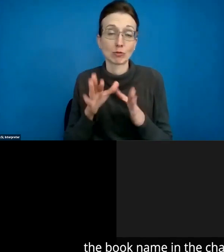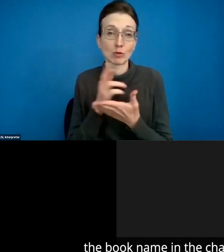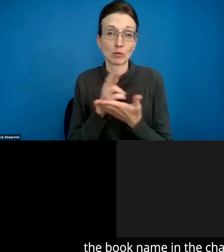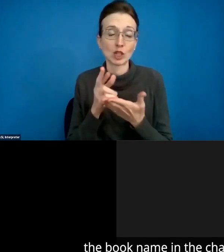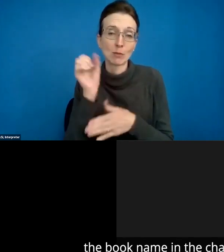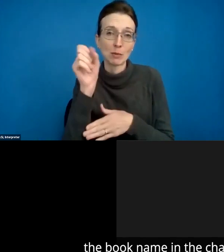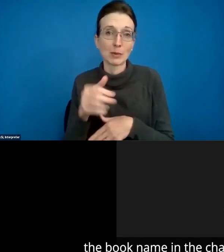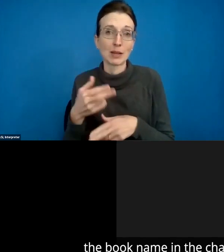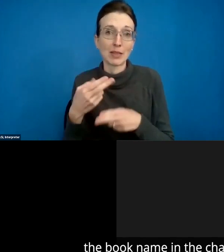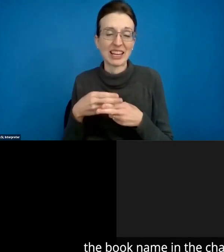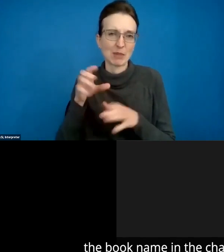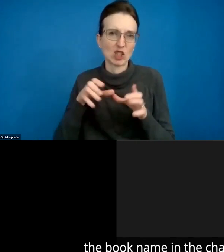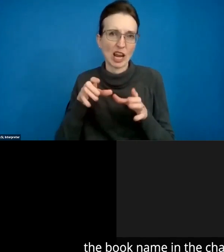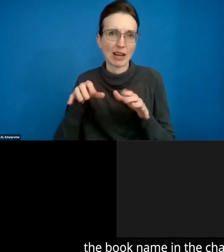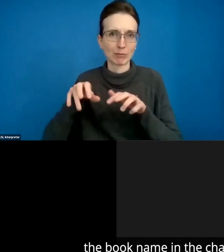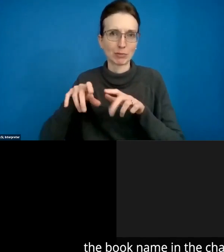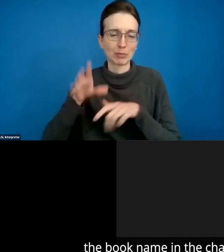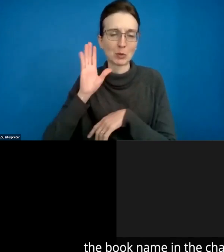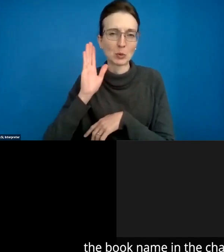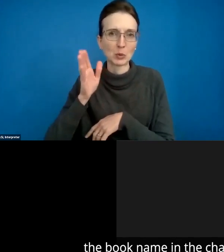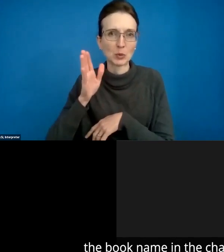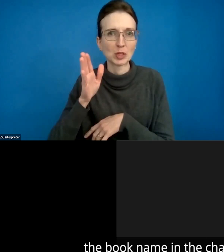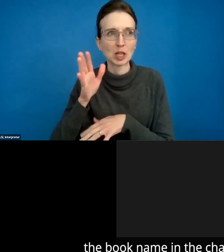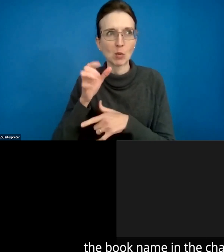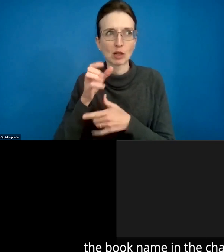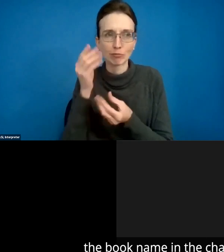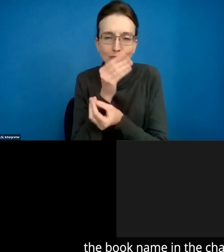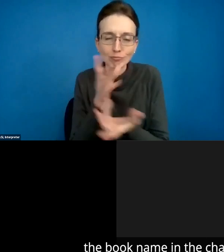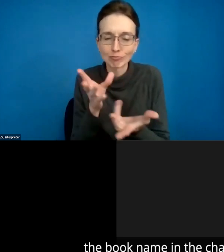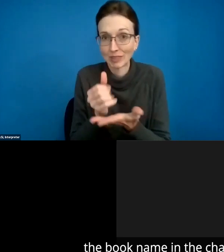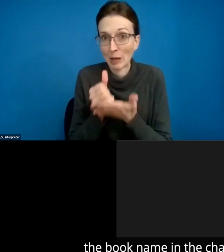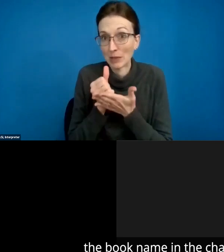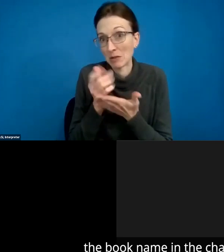name in the chat as well, but wanted to share something that's been helpful for me with others.